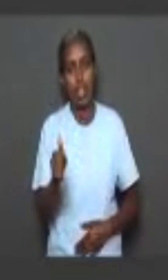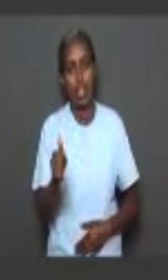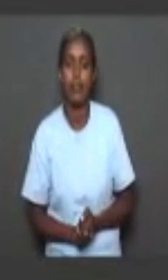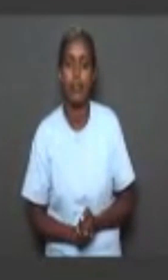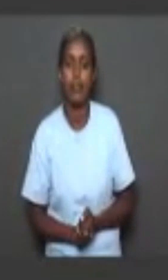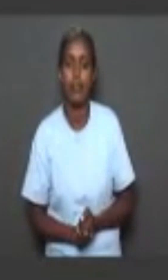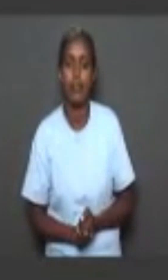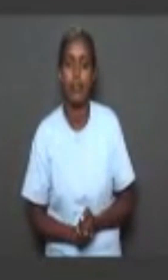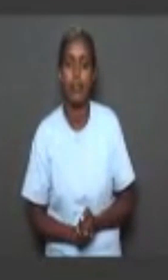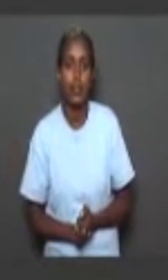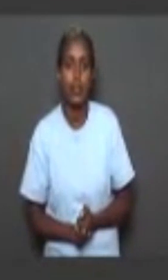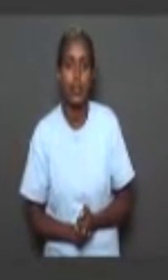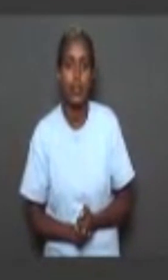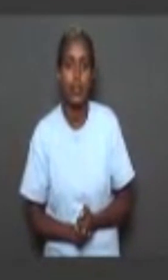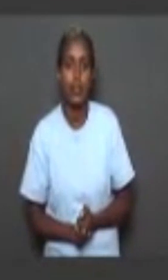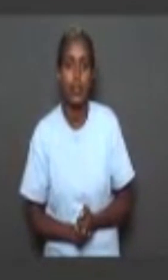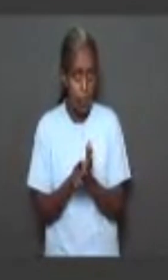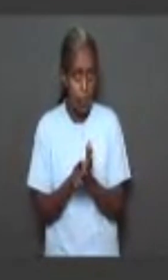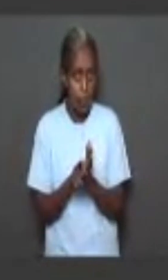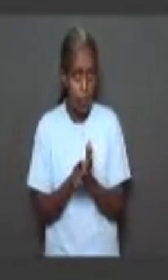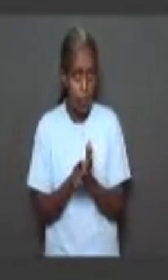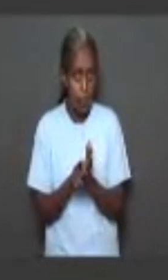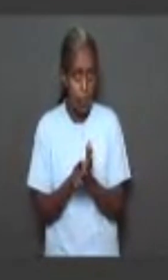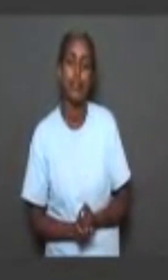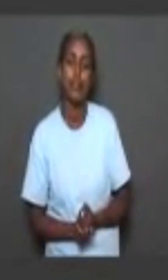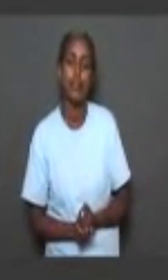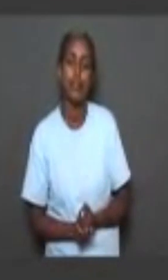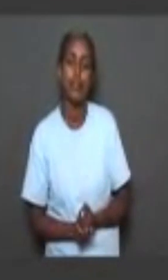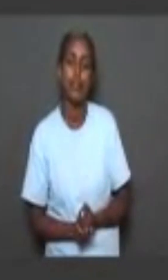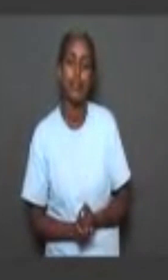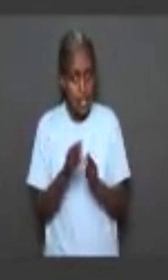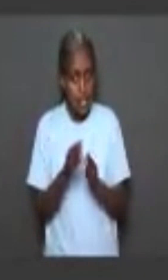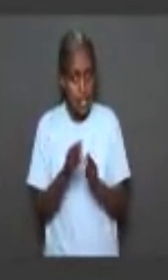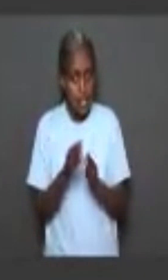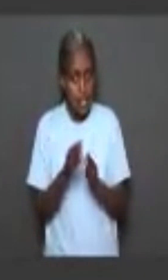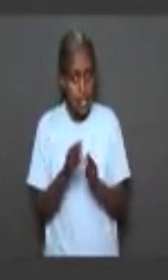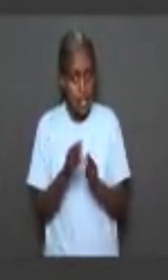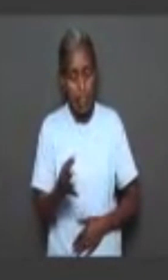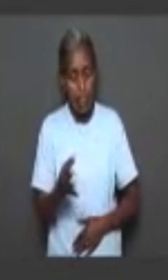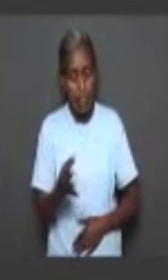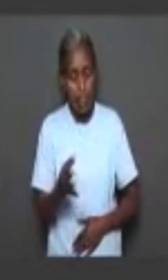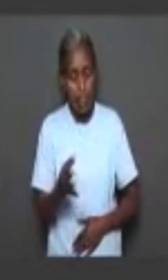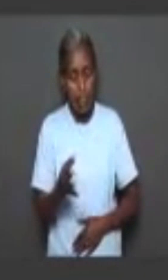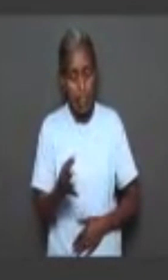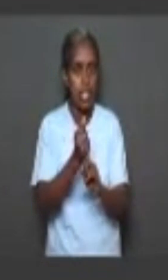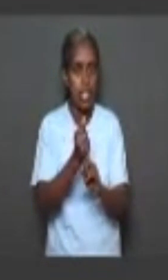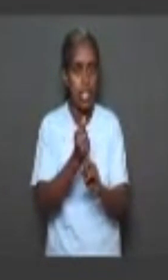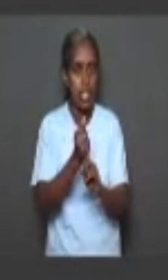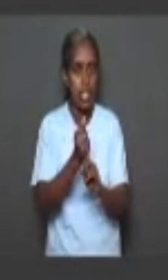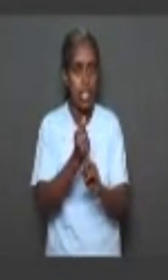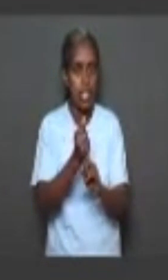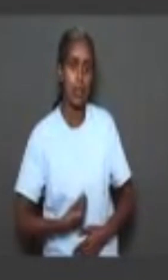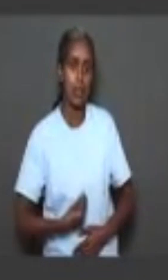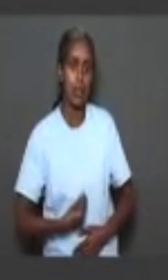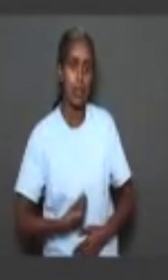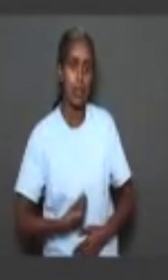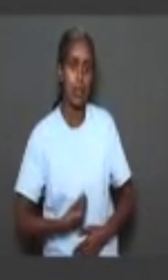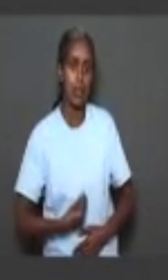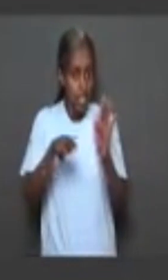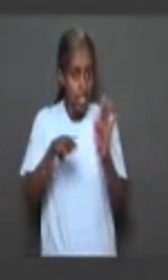For example, the set F contains the elements